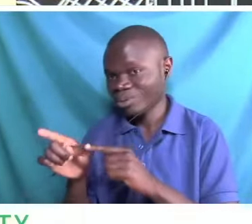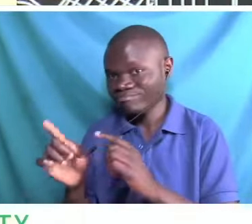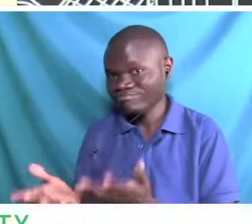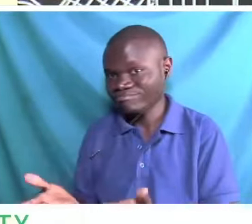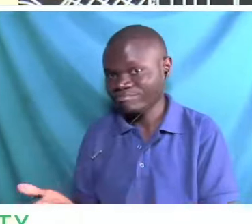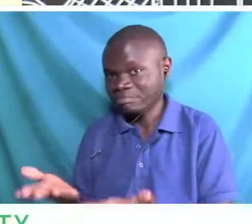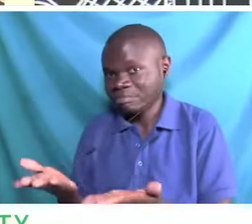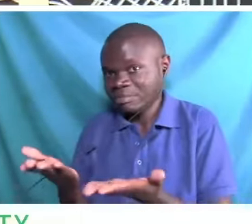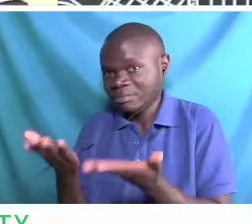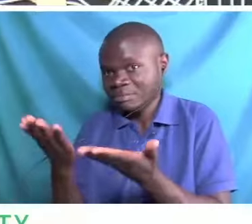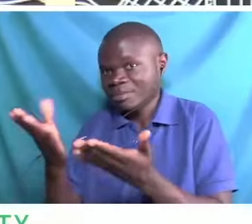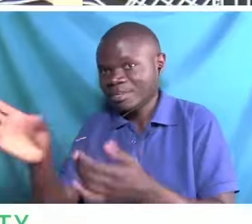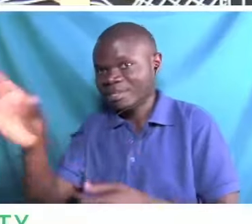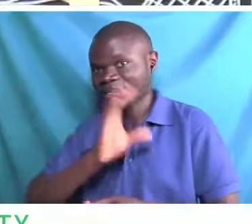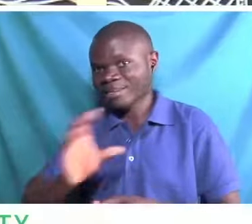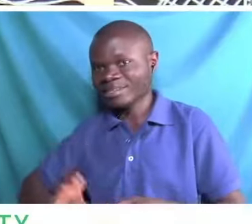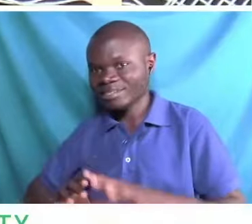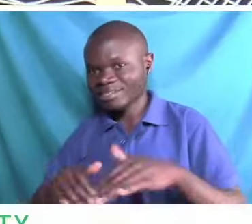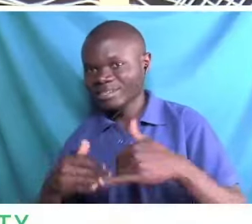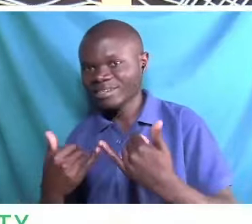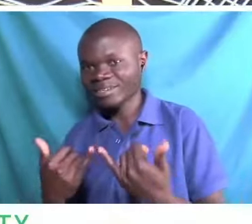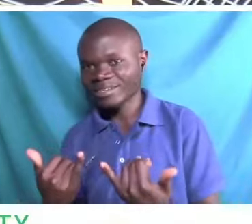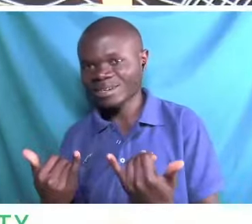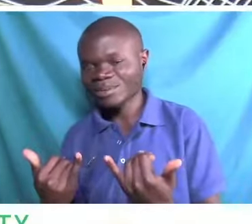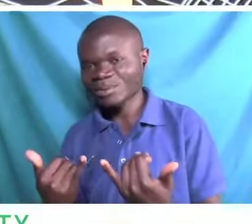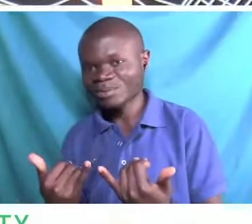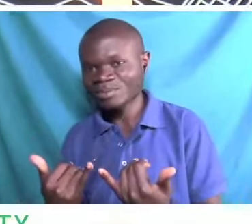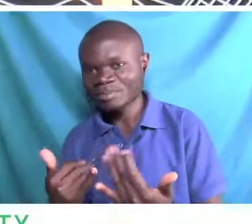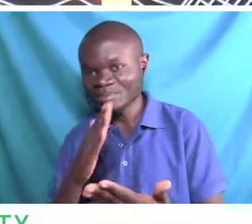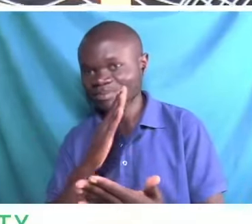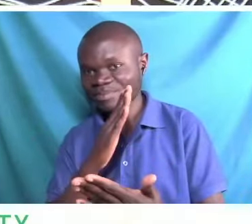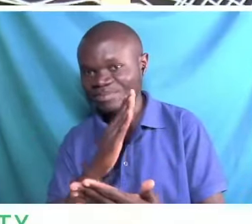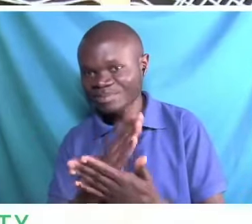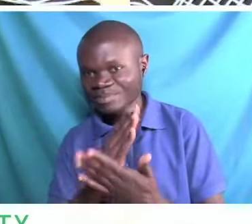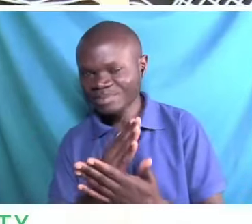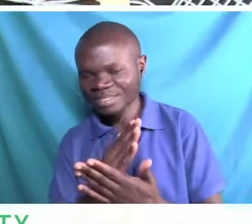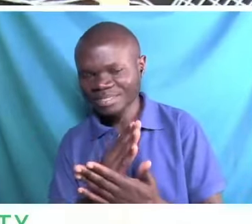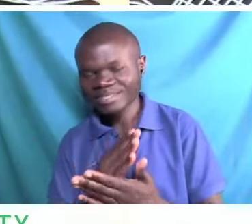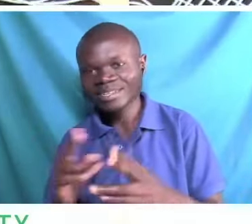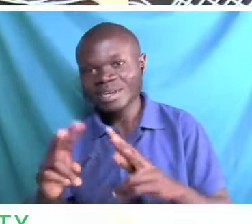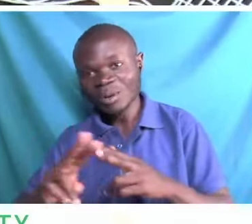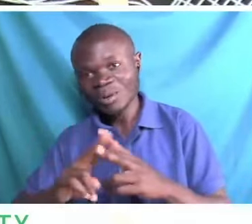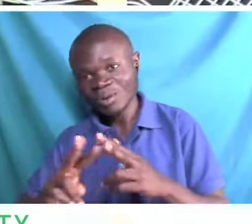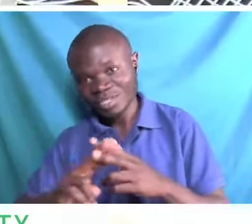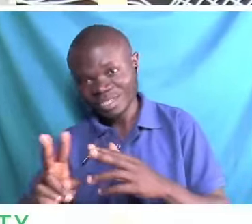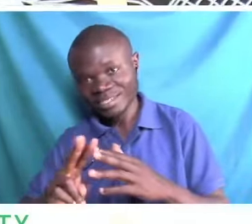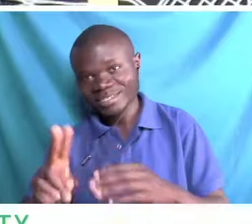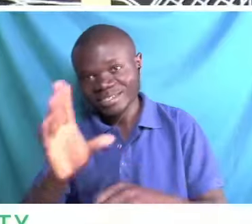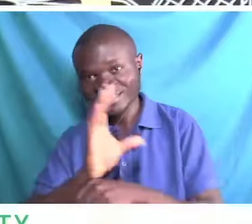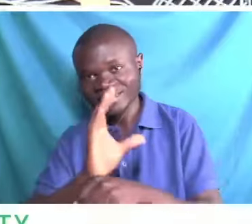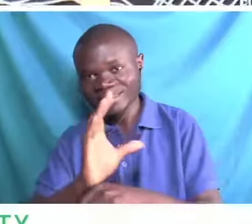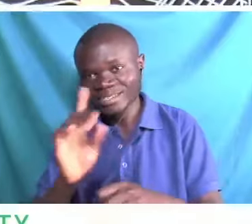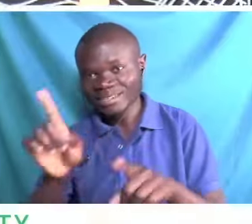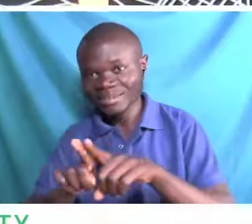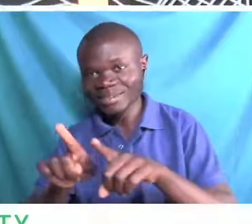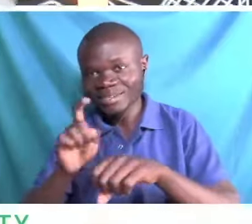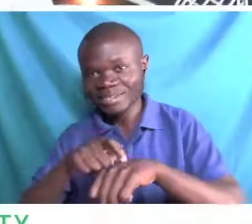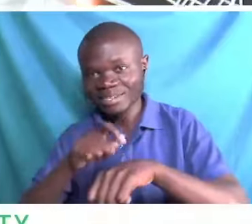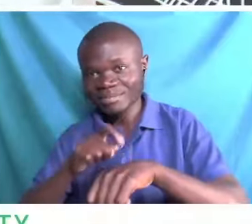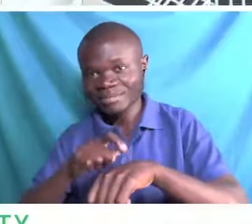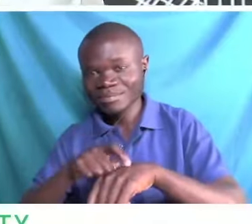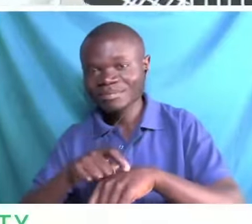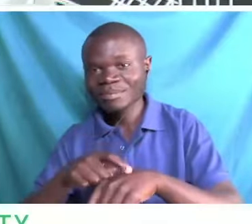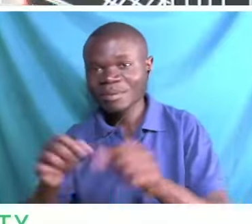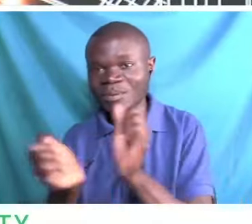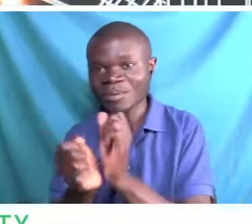Christ. Now, signifying that the Colossian church, when Paul was writing this letter to them, he